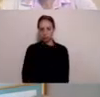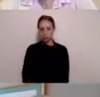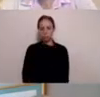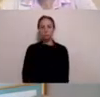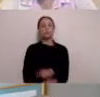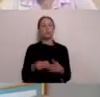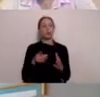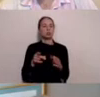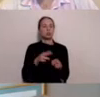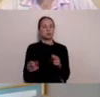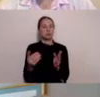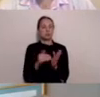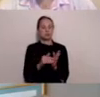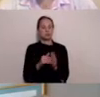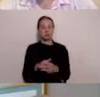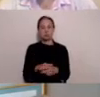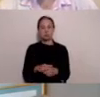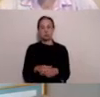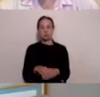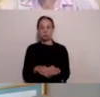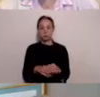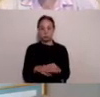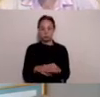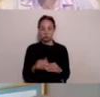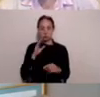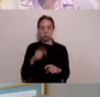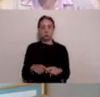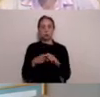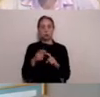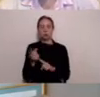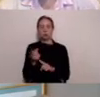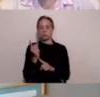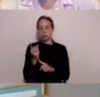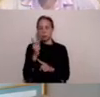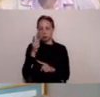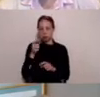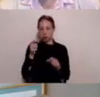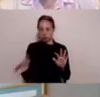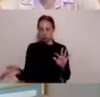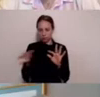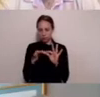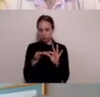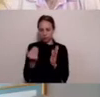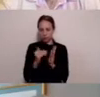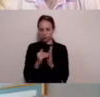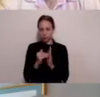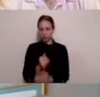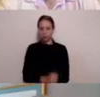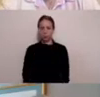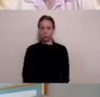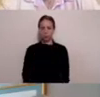While we will, we'll pause just for a moment to see if she can join us back again.